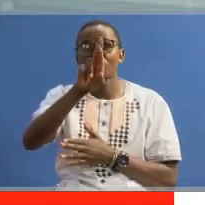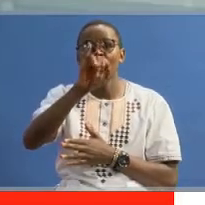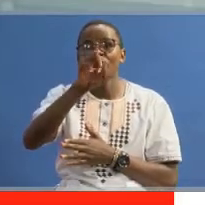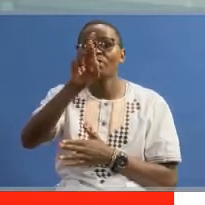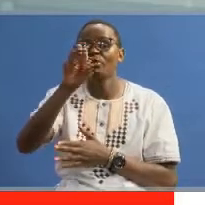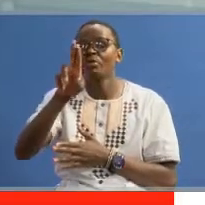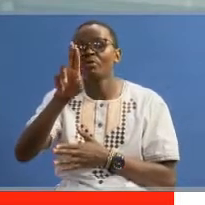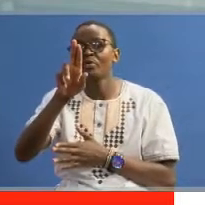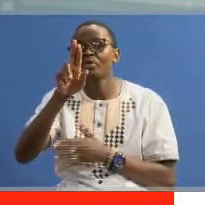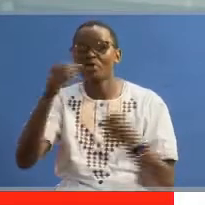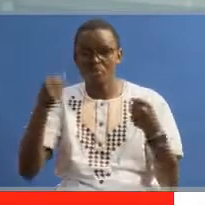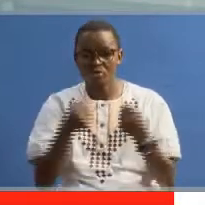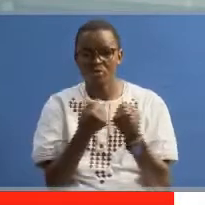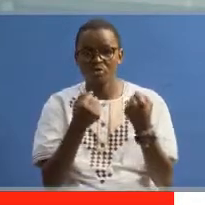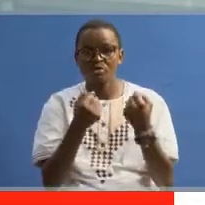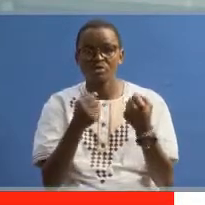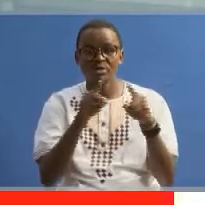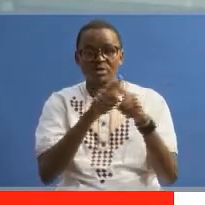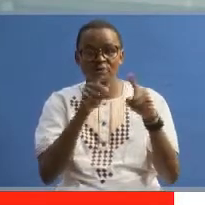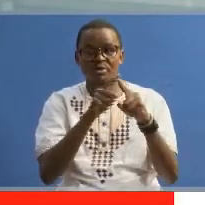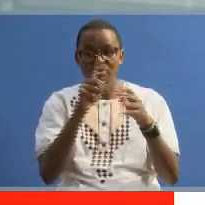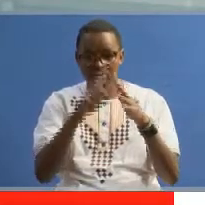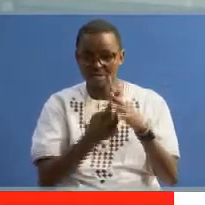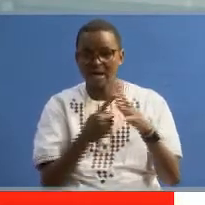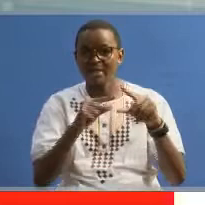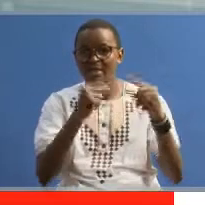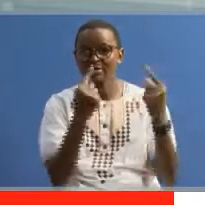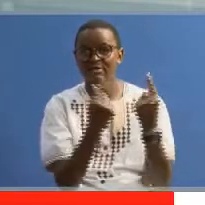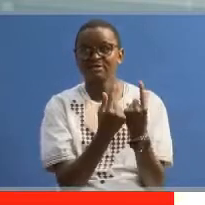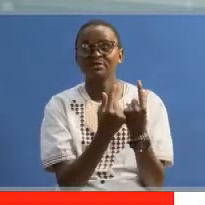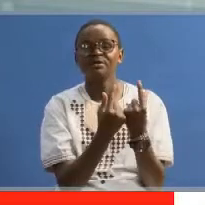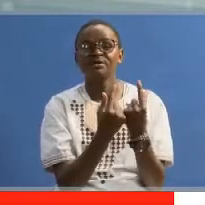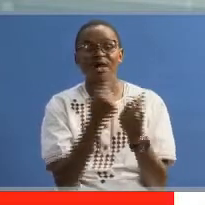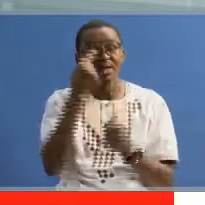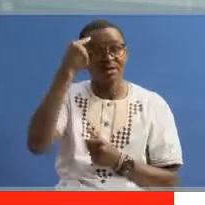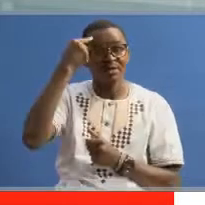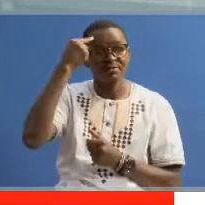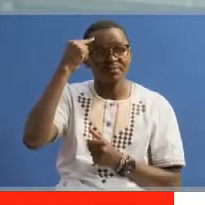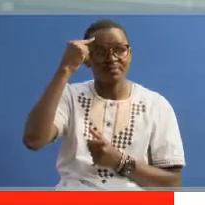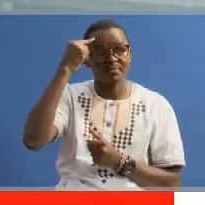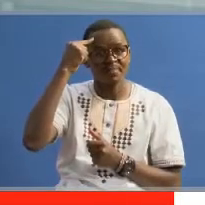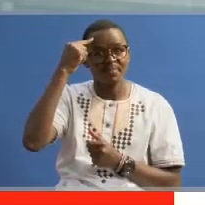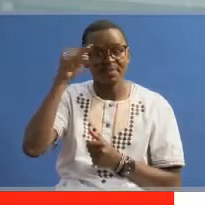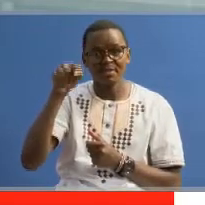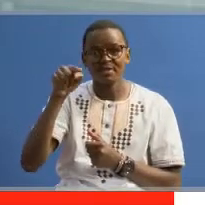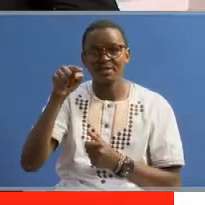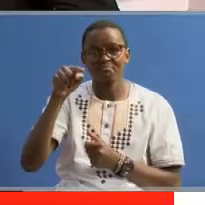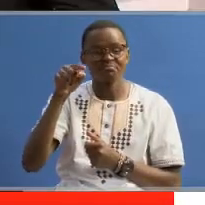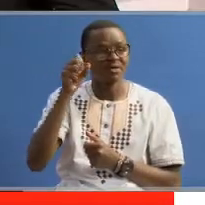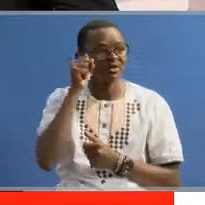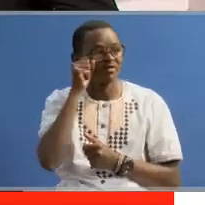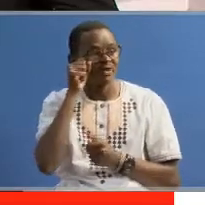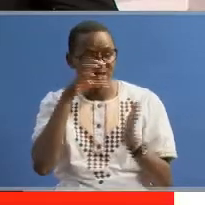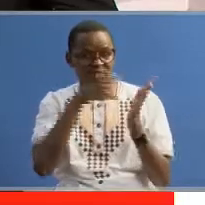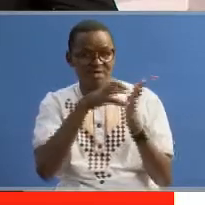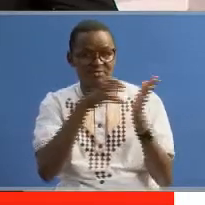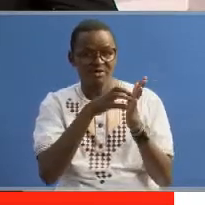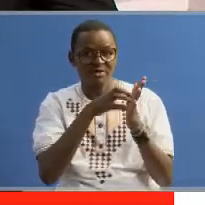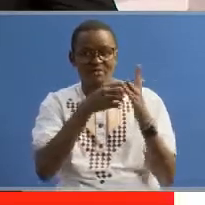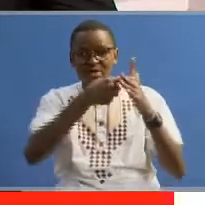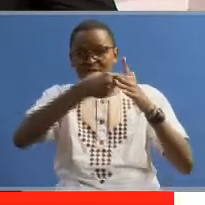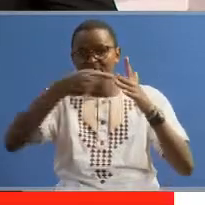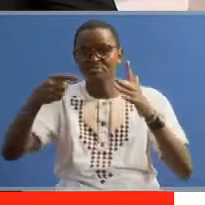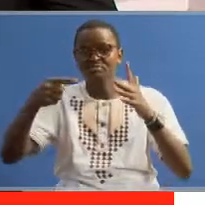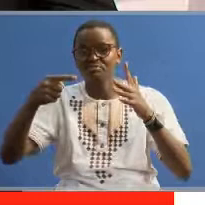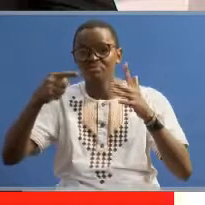actually caused you and called you to action now. Yes. I think this is a very sad case of enforced